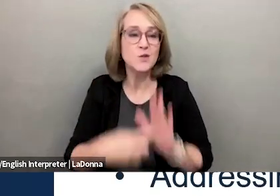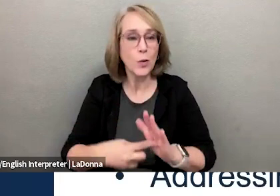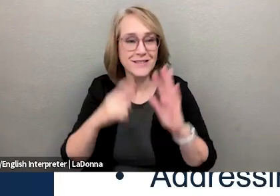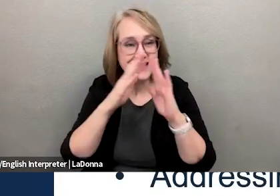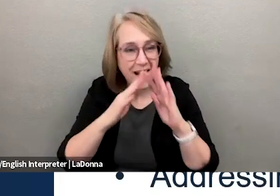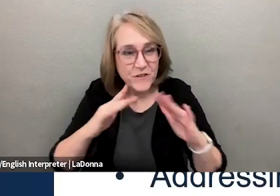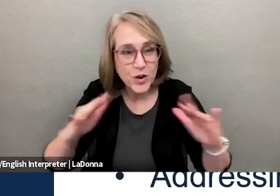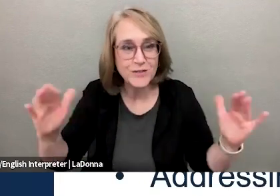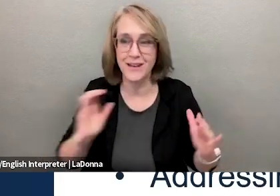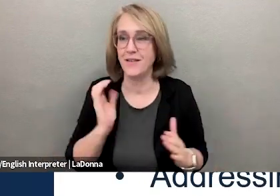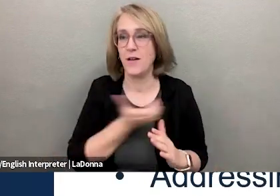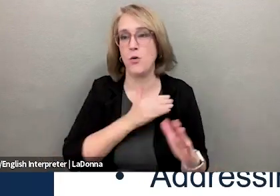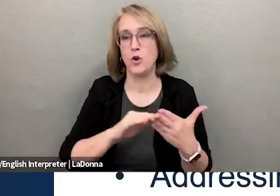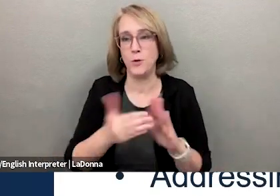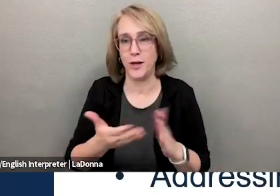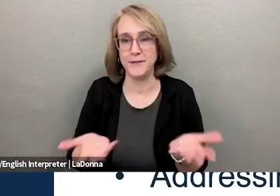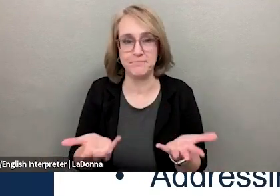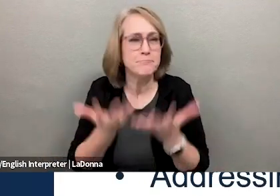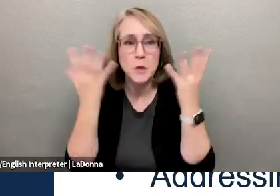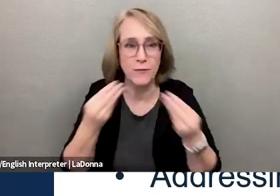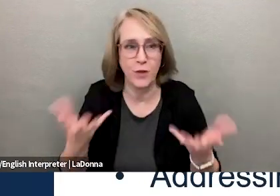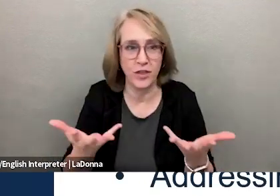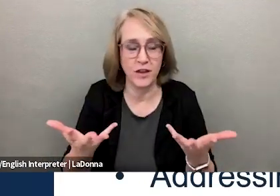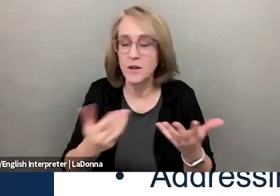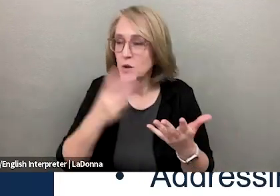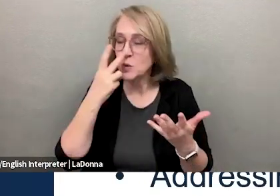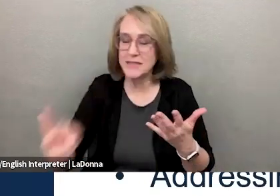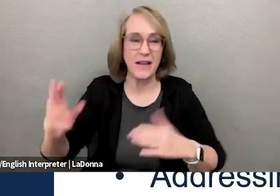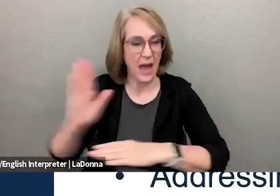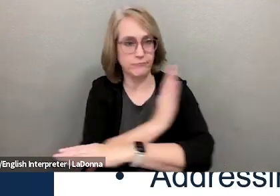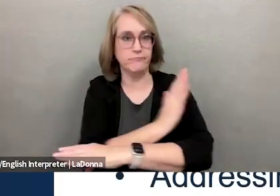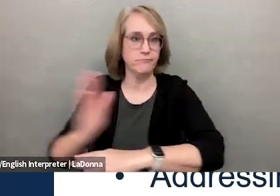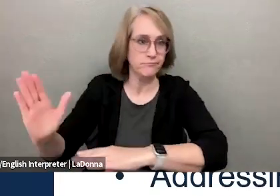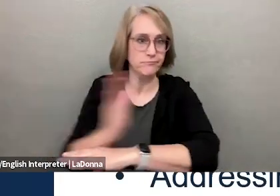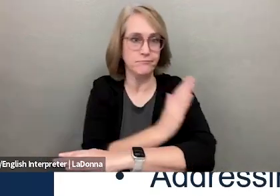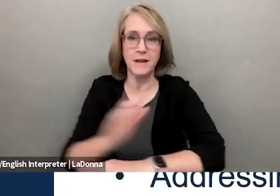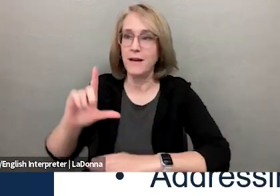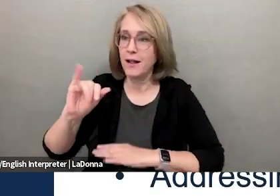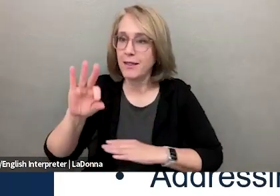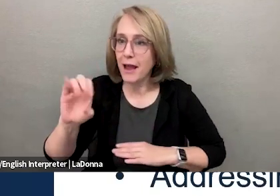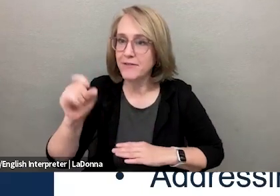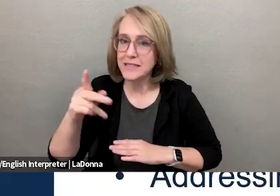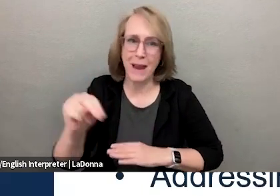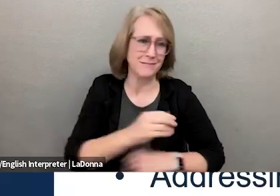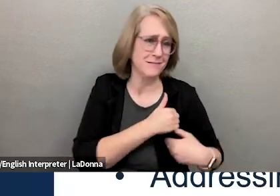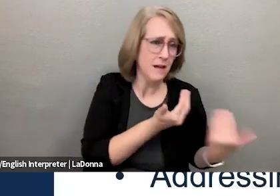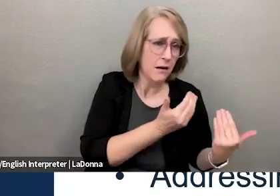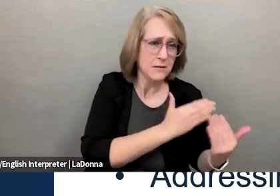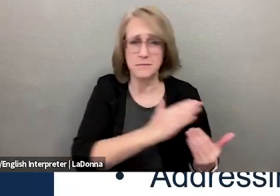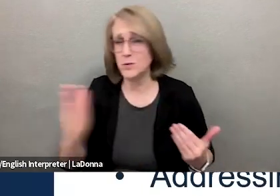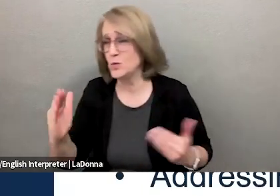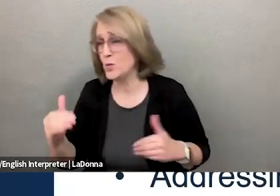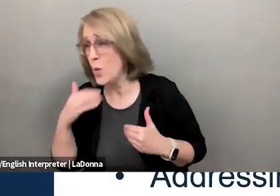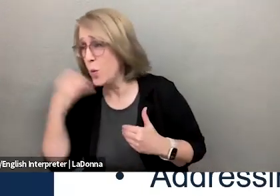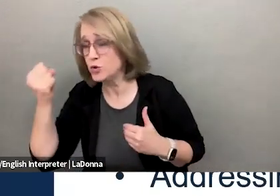the caregiver community, really stretching across the lifespan, across different challenges and